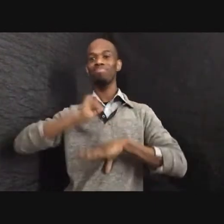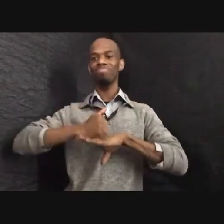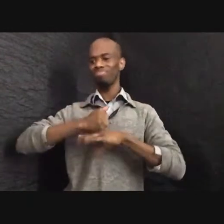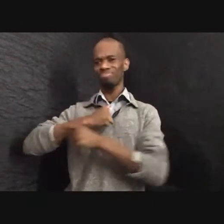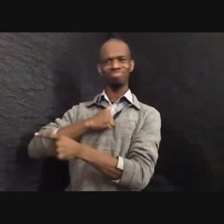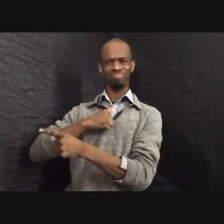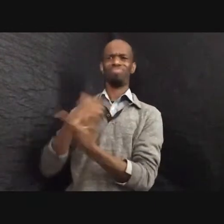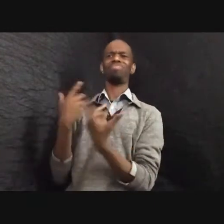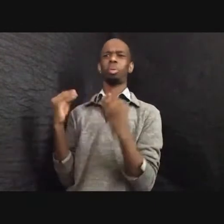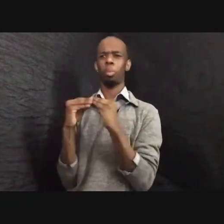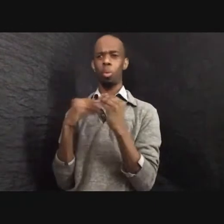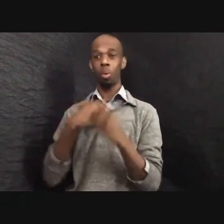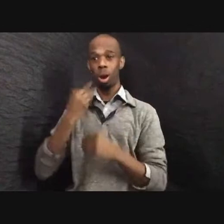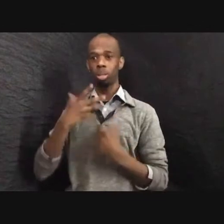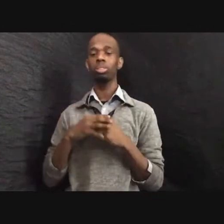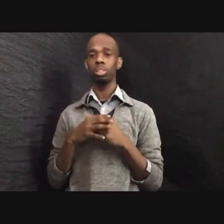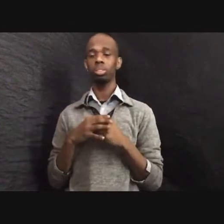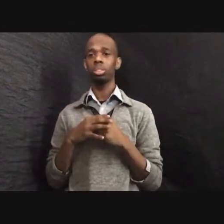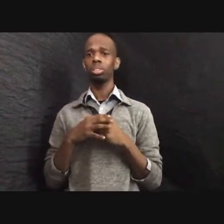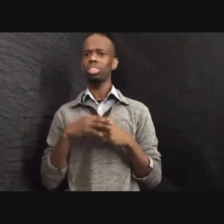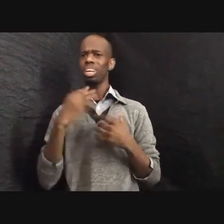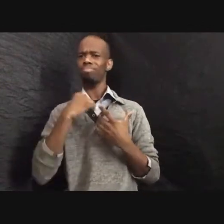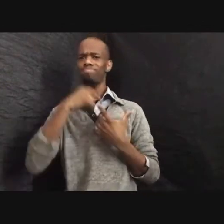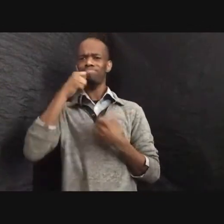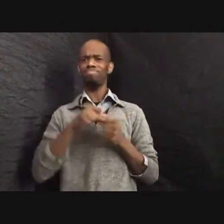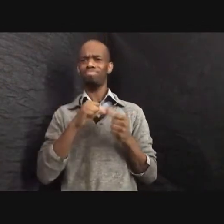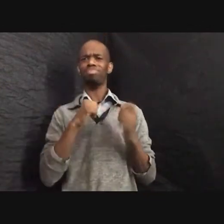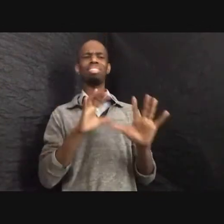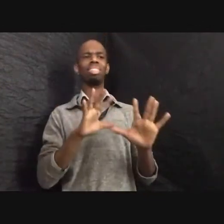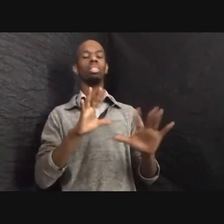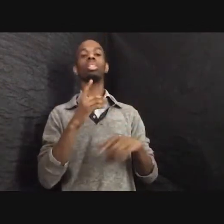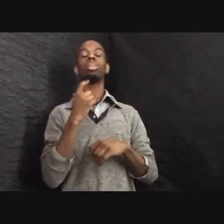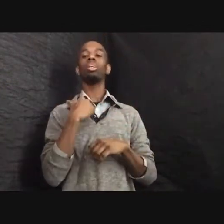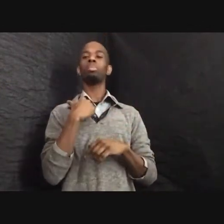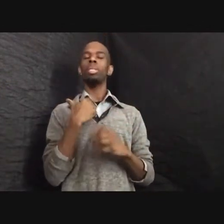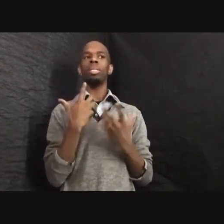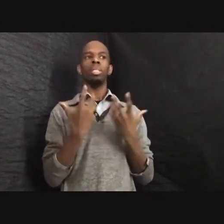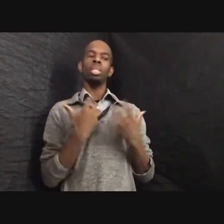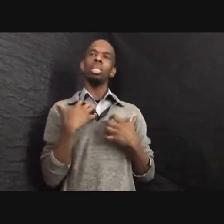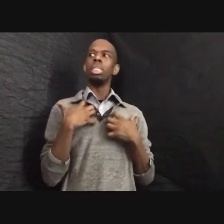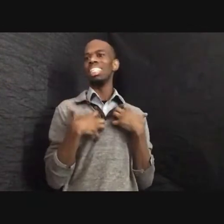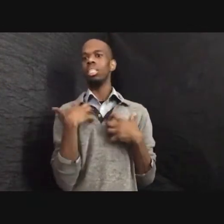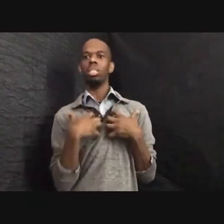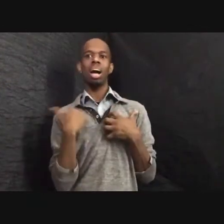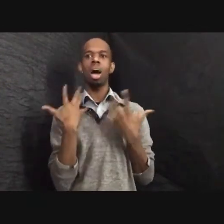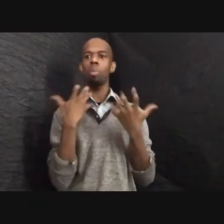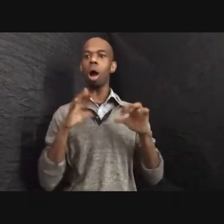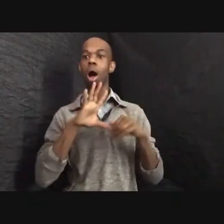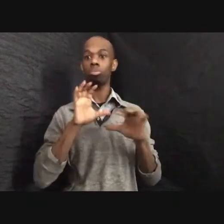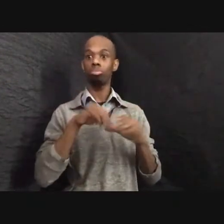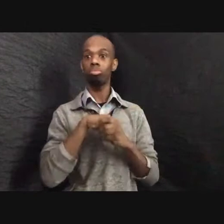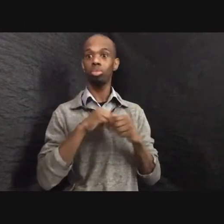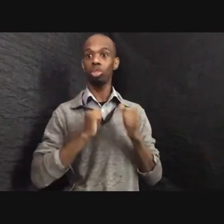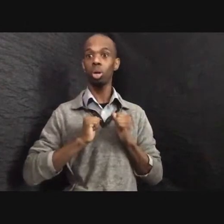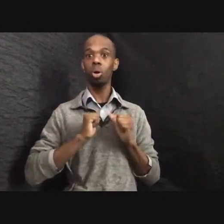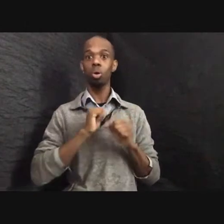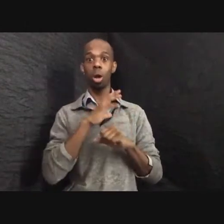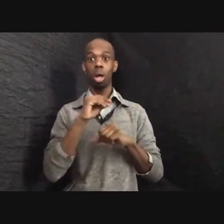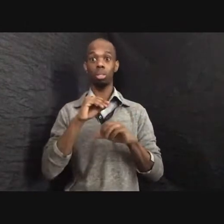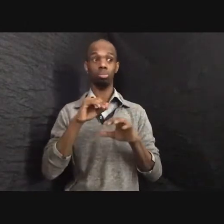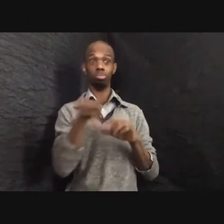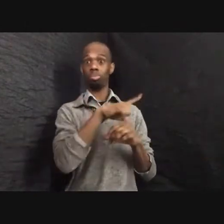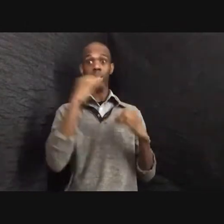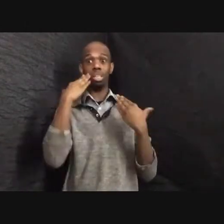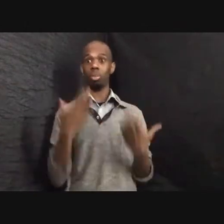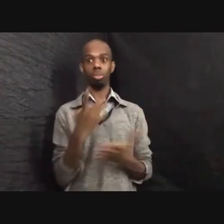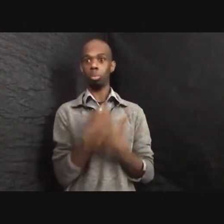y'all, I can barely do the show at all right now, but I know we as a cast, we need to do something, we need to speak up. They didn't even know what happened. They wouldn't back